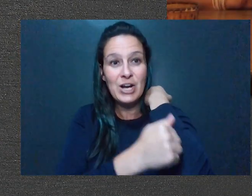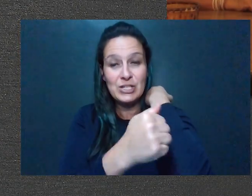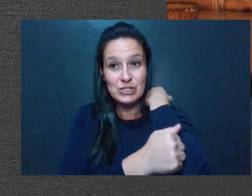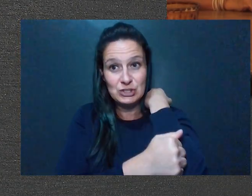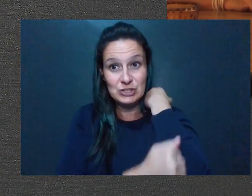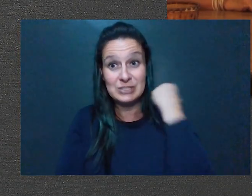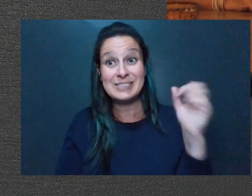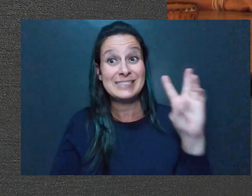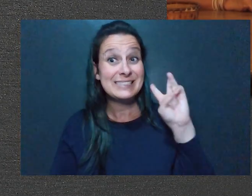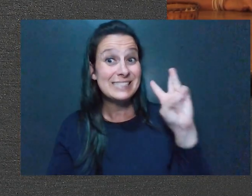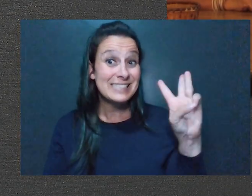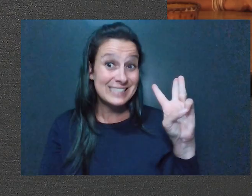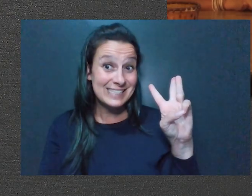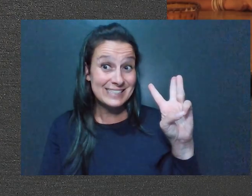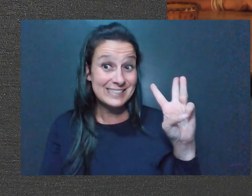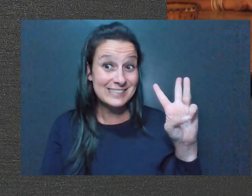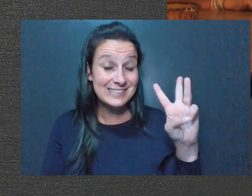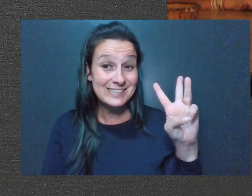crackers.